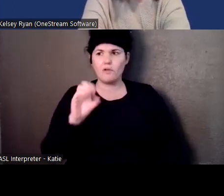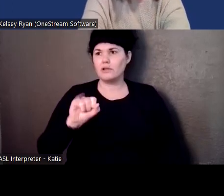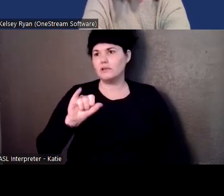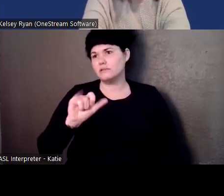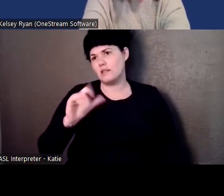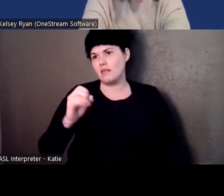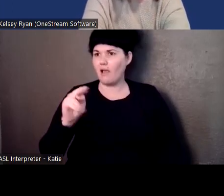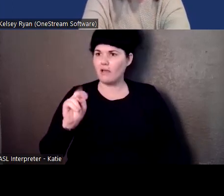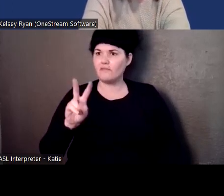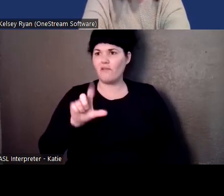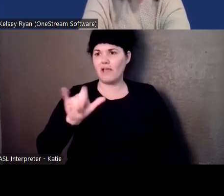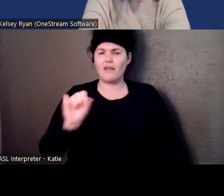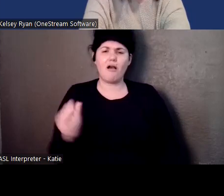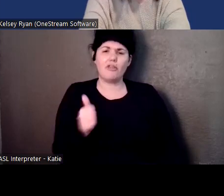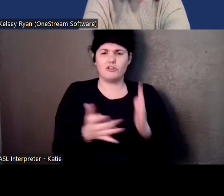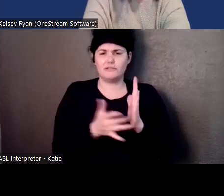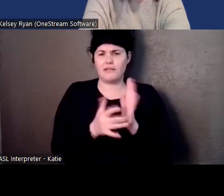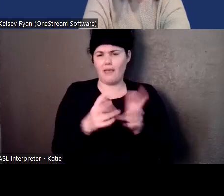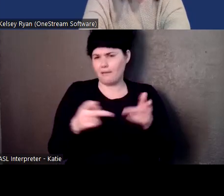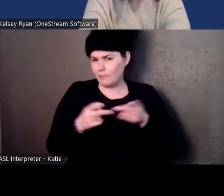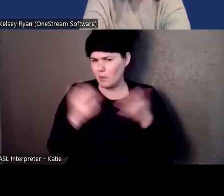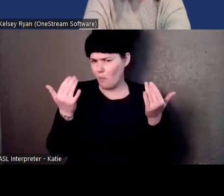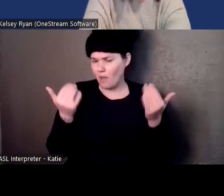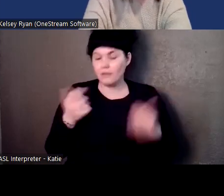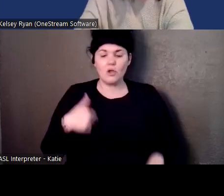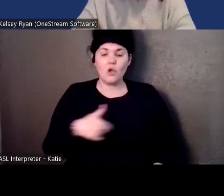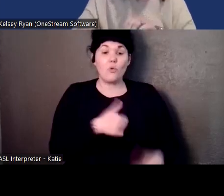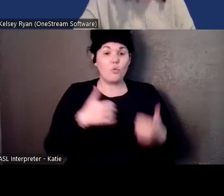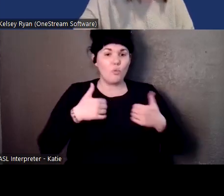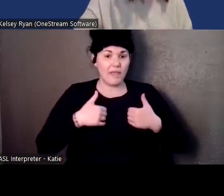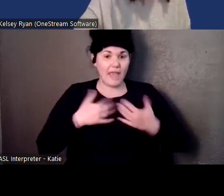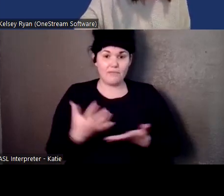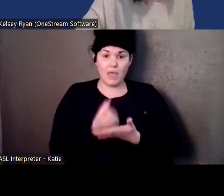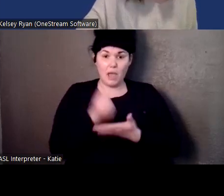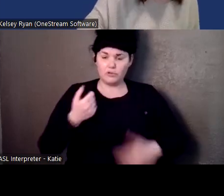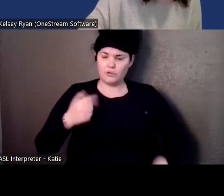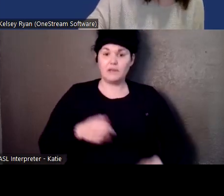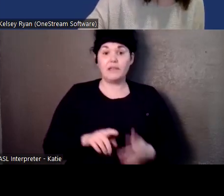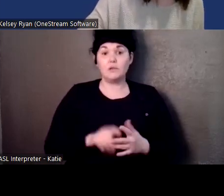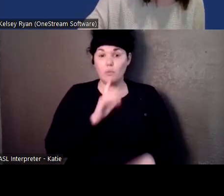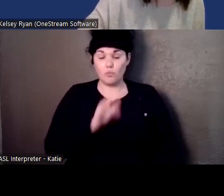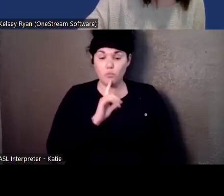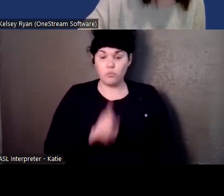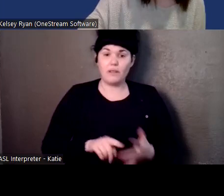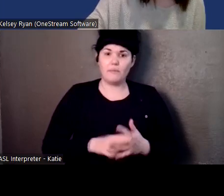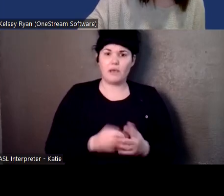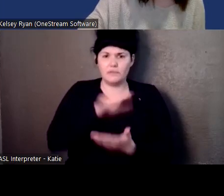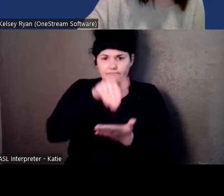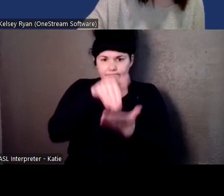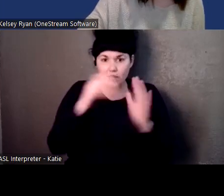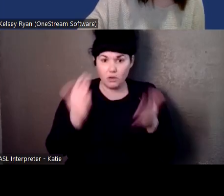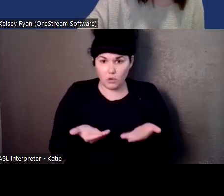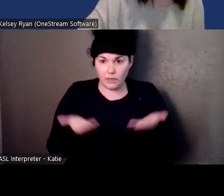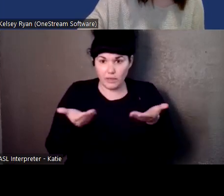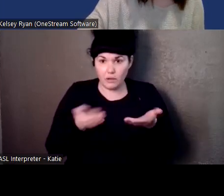meccas? And we have an opportunity here to become the nucleus of a tech hub and attract great people, leverage the universities and leverage the